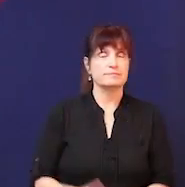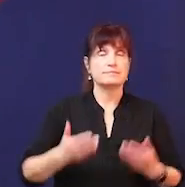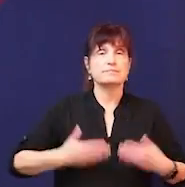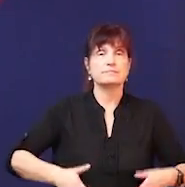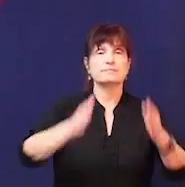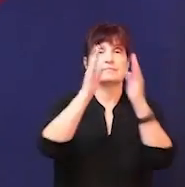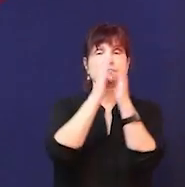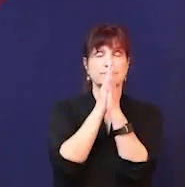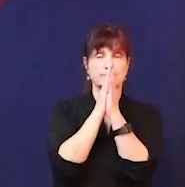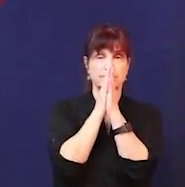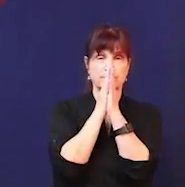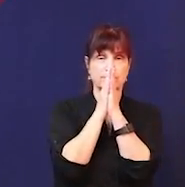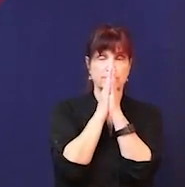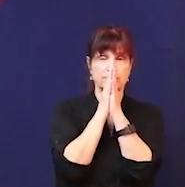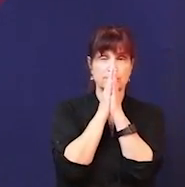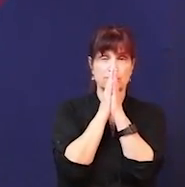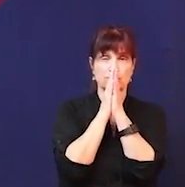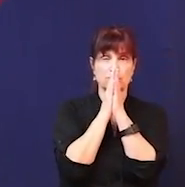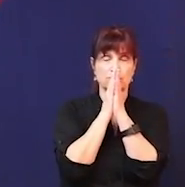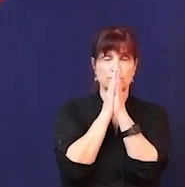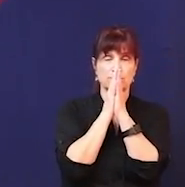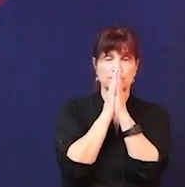Let us pray.